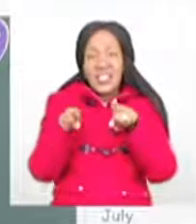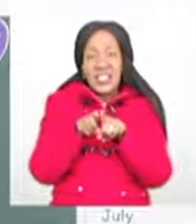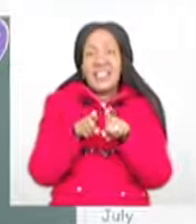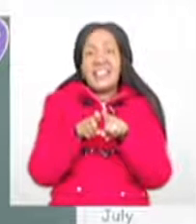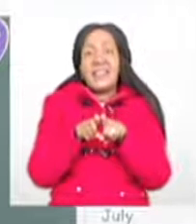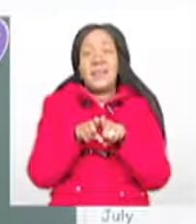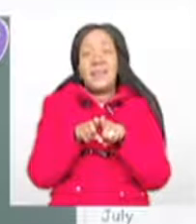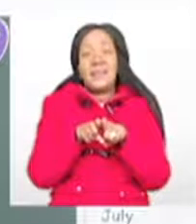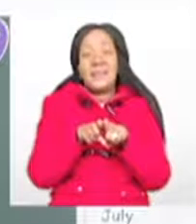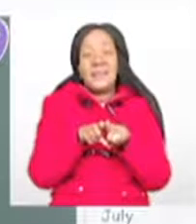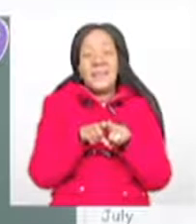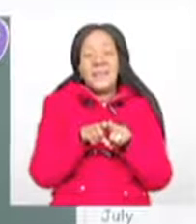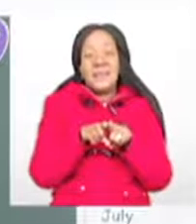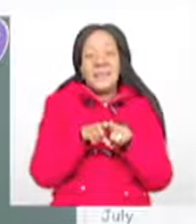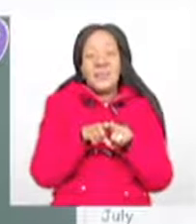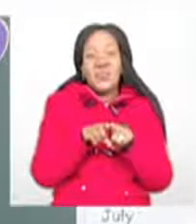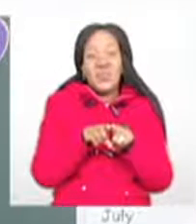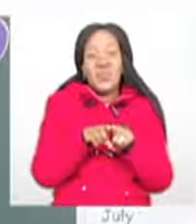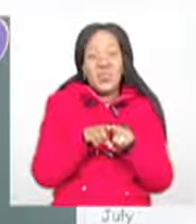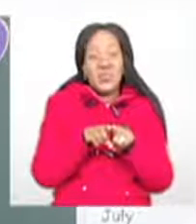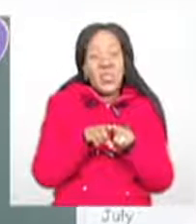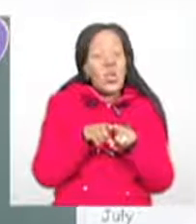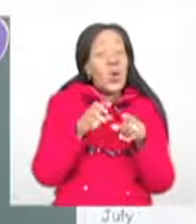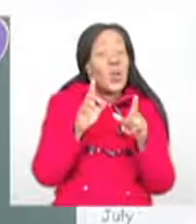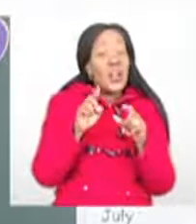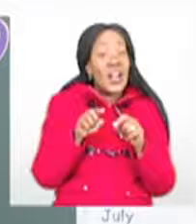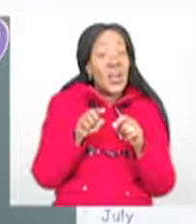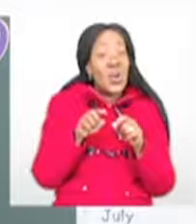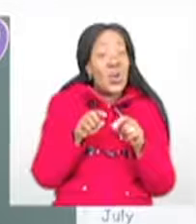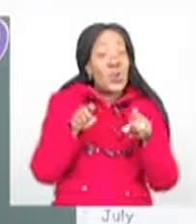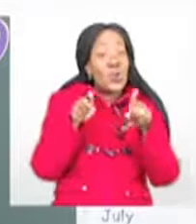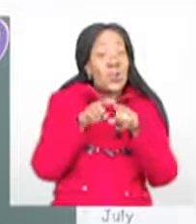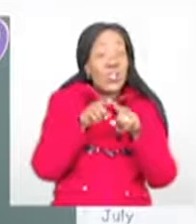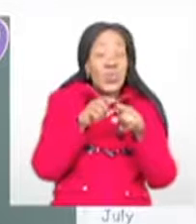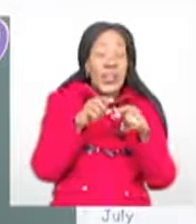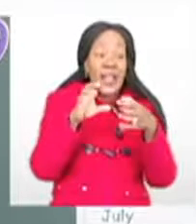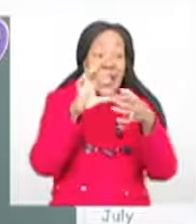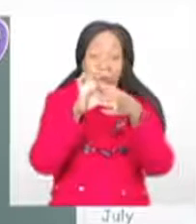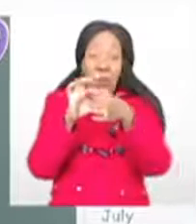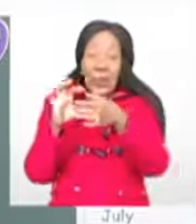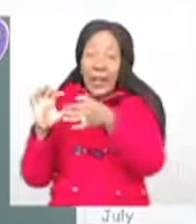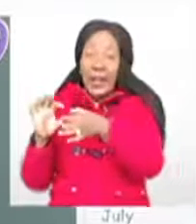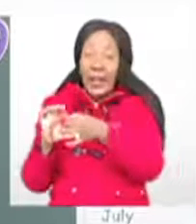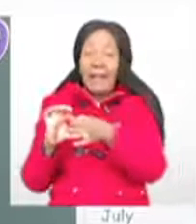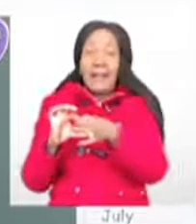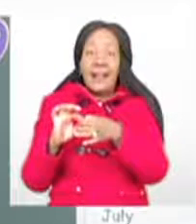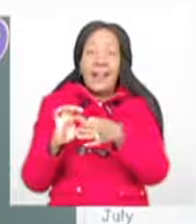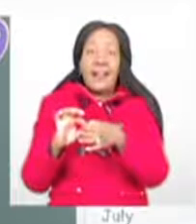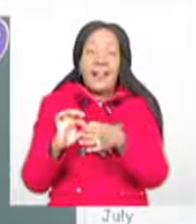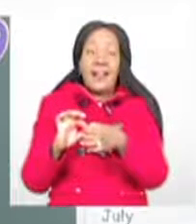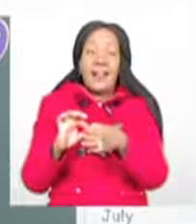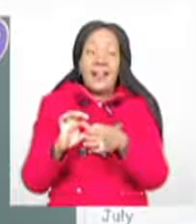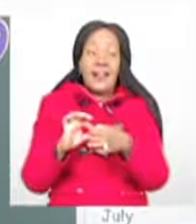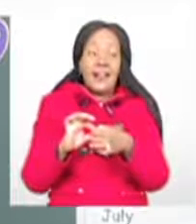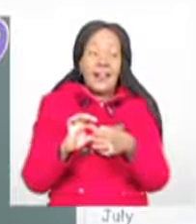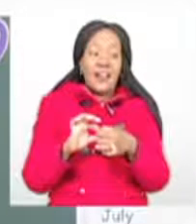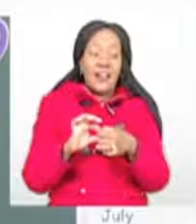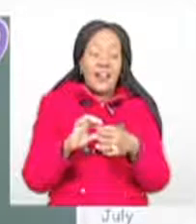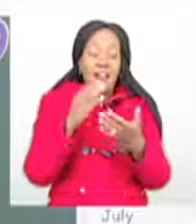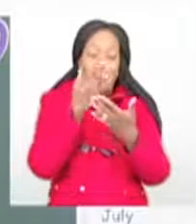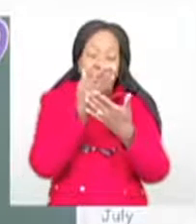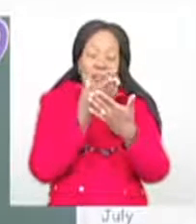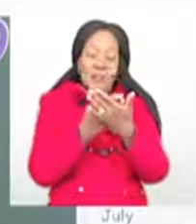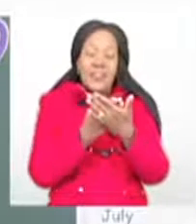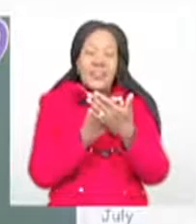end right at the bottom. So you need to join or connect the picture with